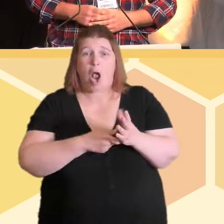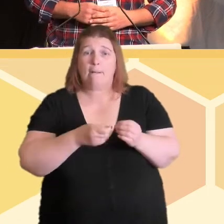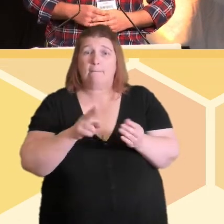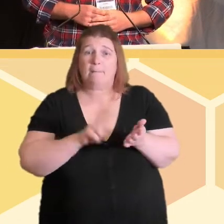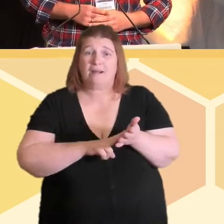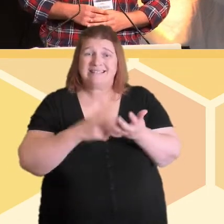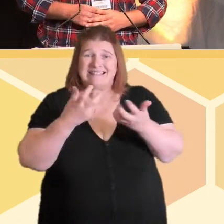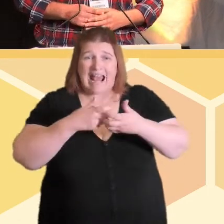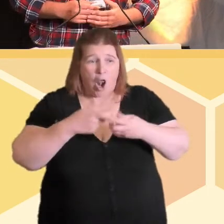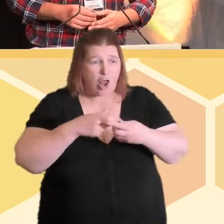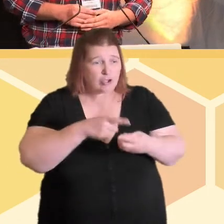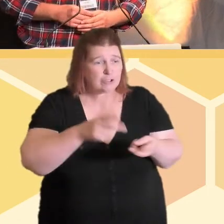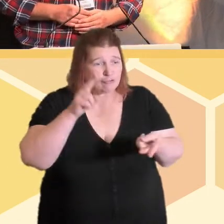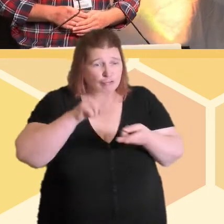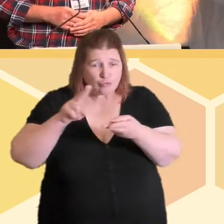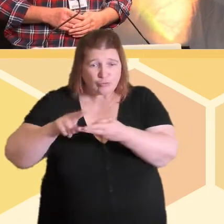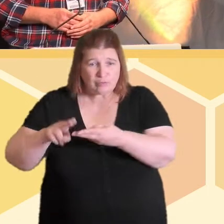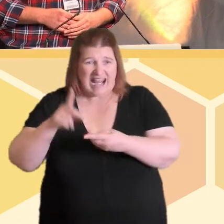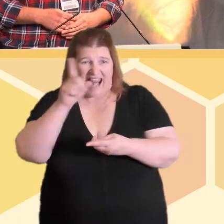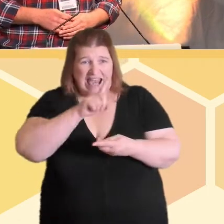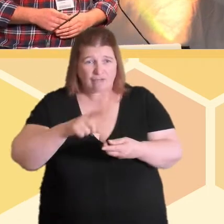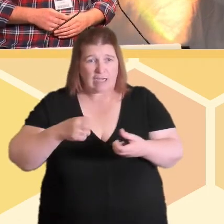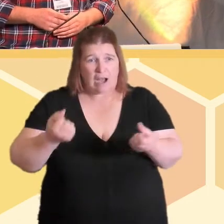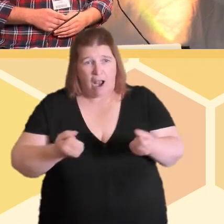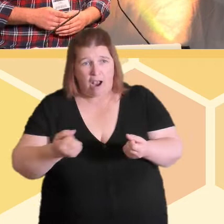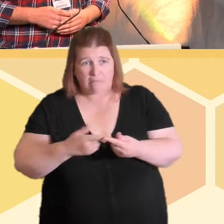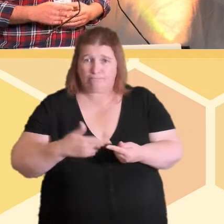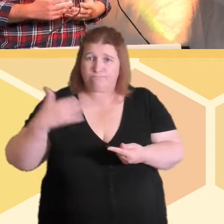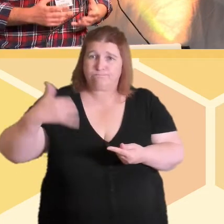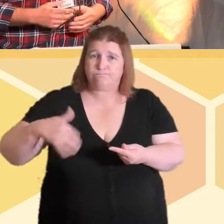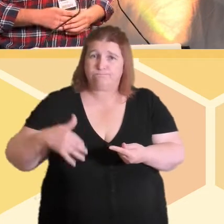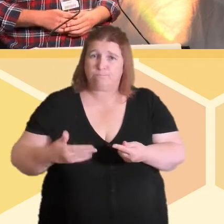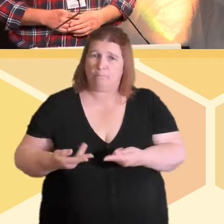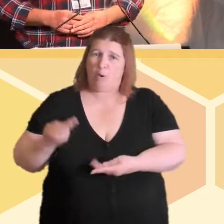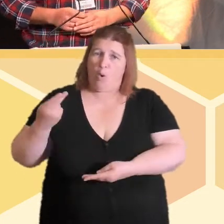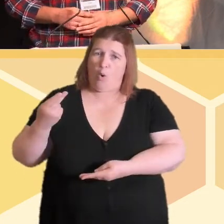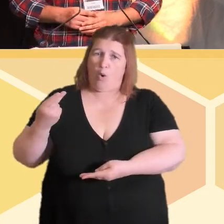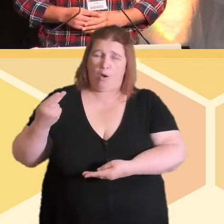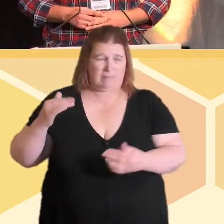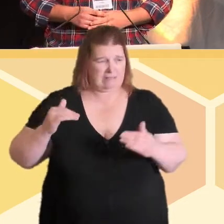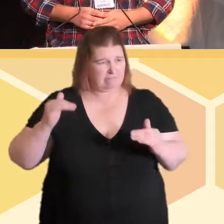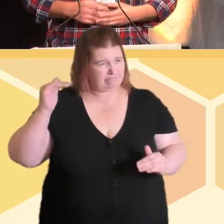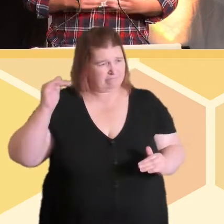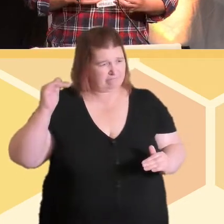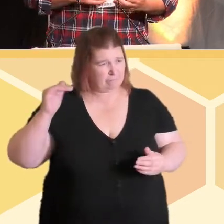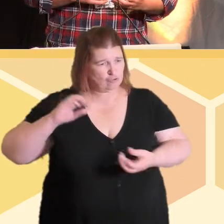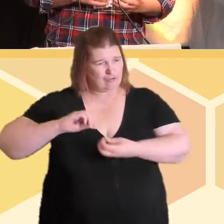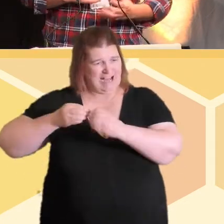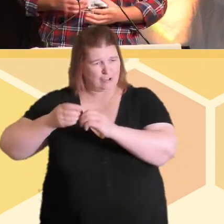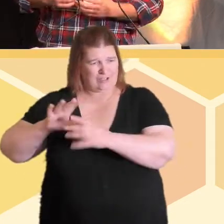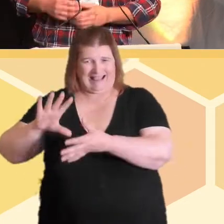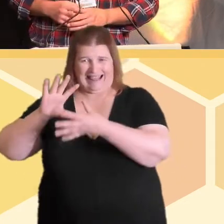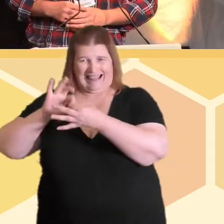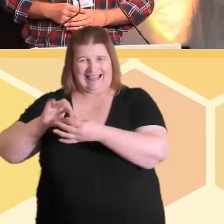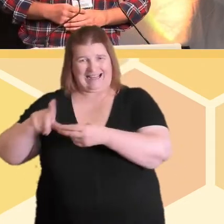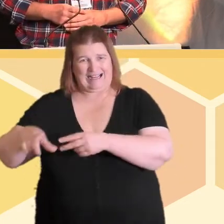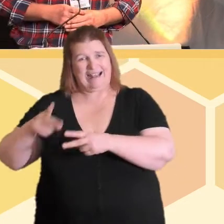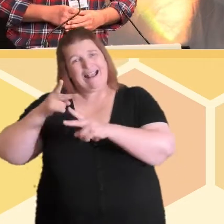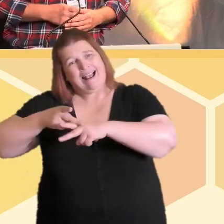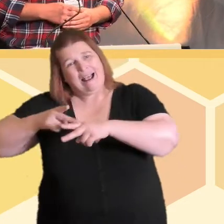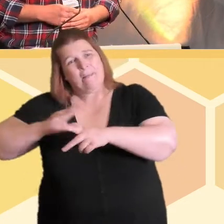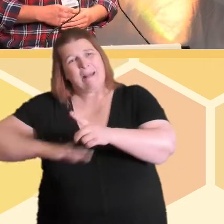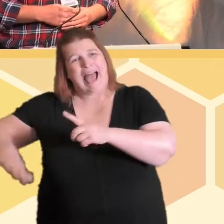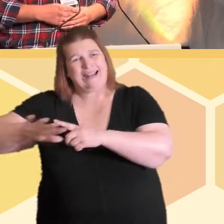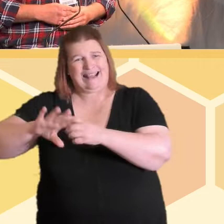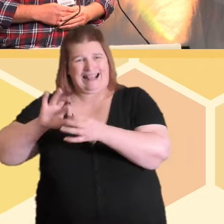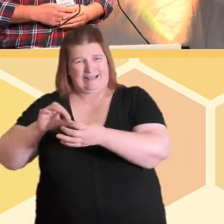carbon footprint reducing technologies such as electric vehicles. Creation care can feel like a luxury, and with life circumstances